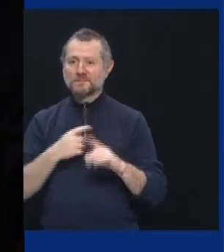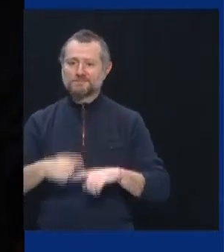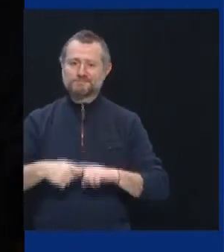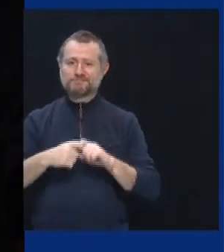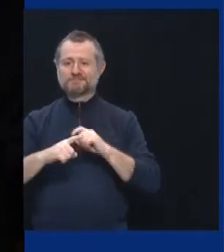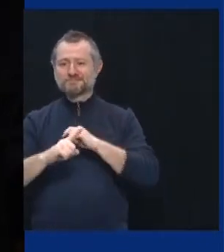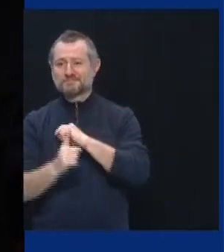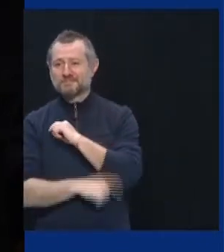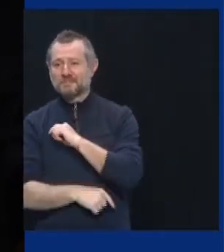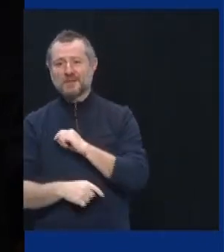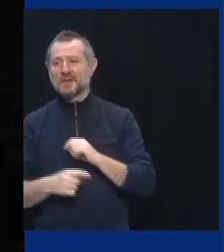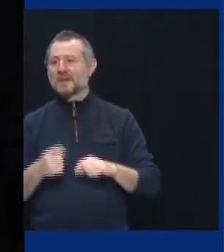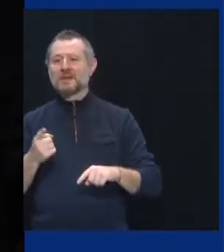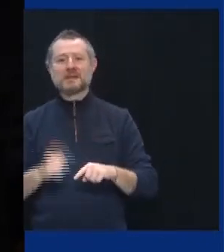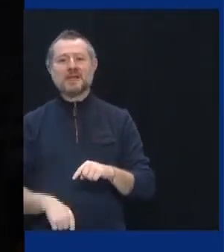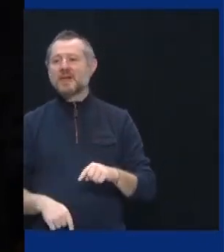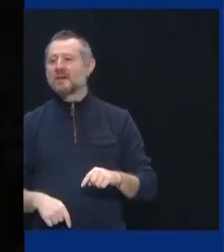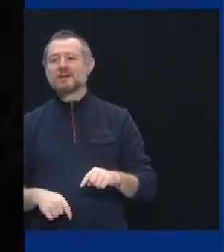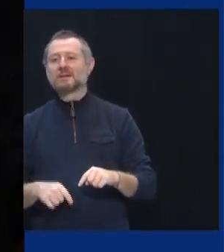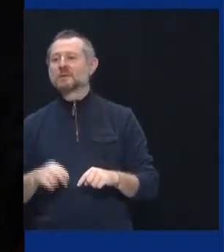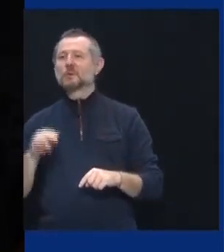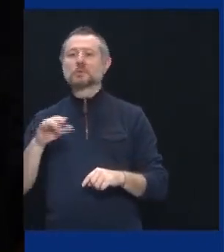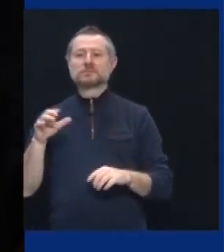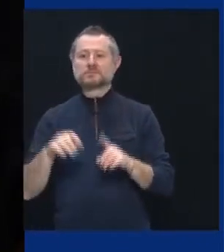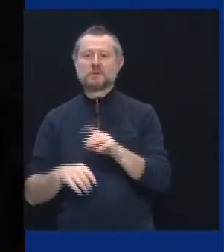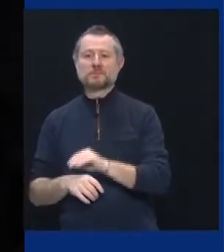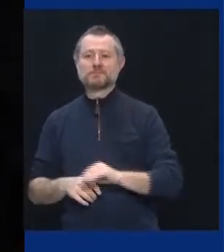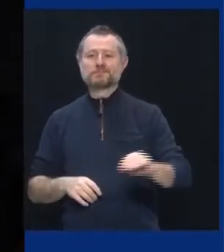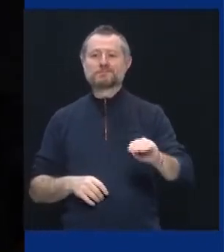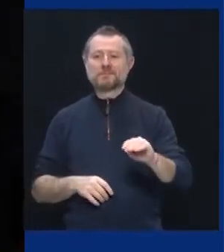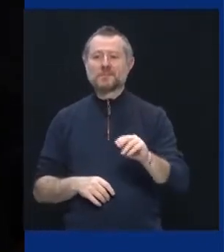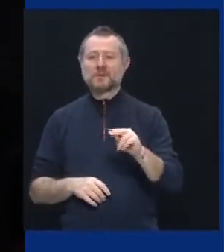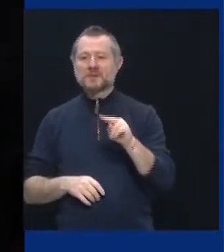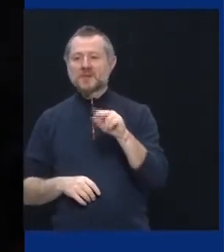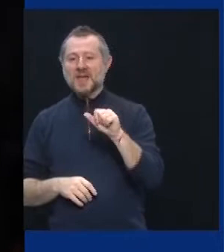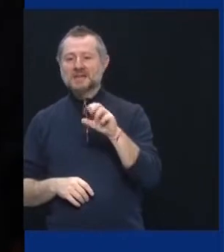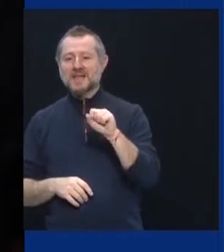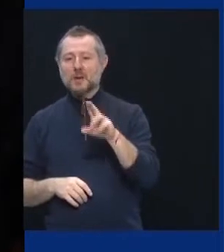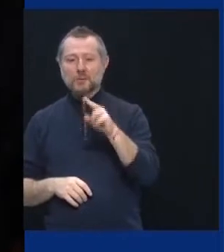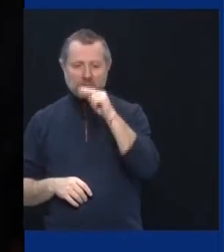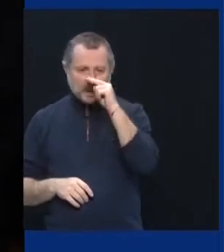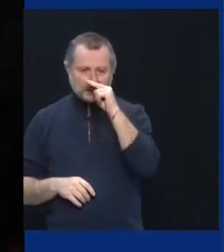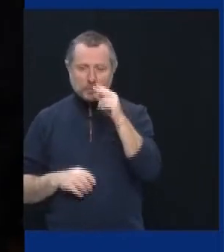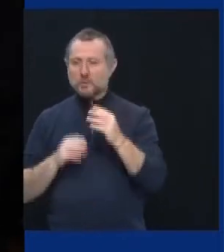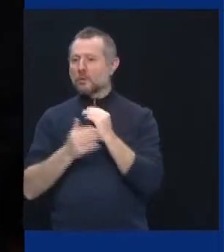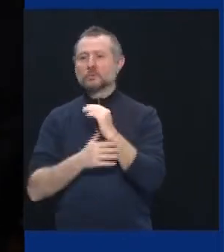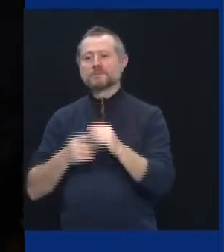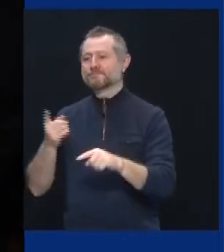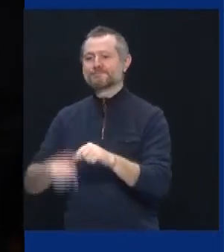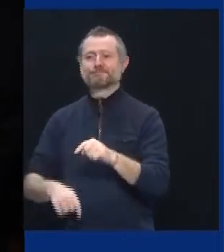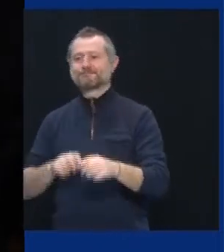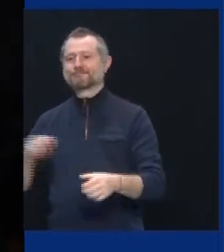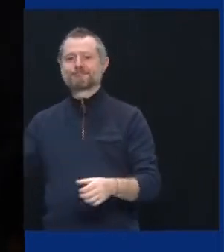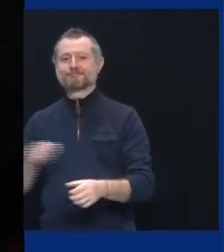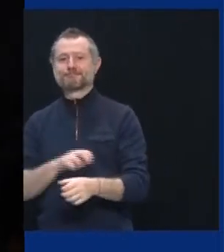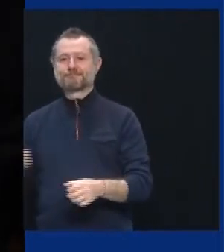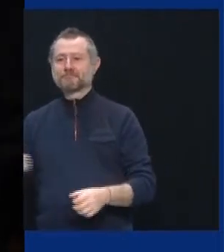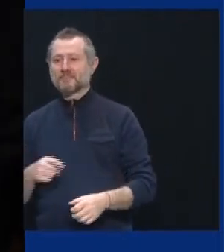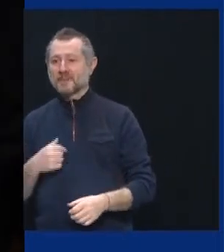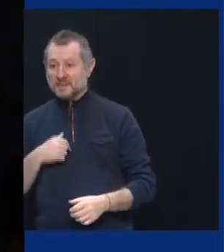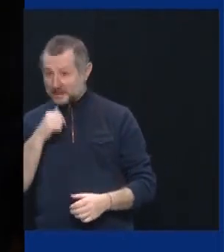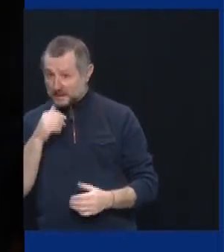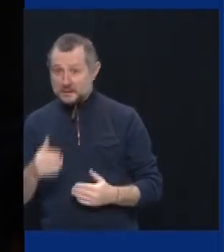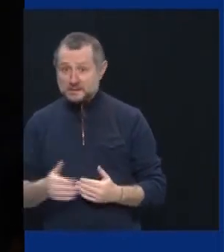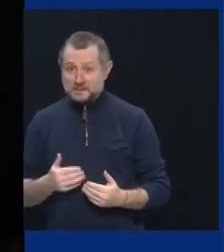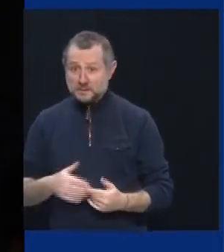be able to go to Nassau County. Come on. Or go anywhere else. That's right. Hard work. But I went to him, and we